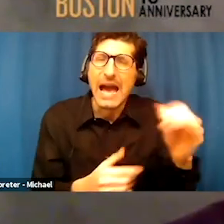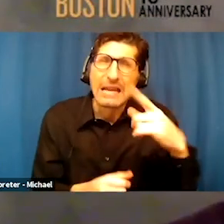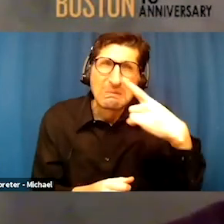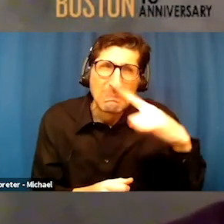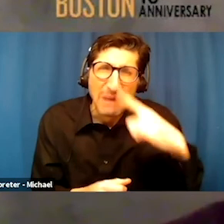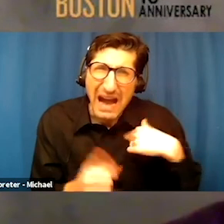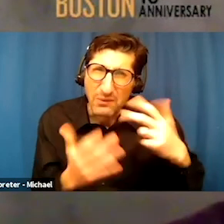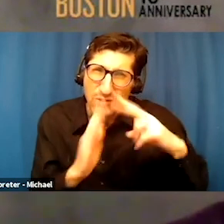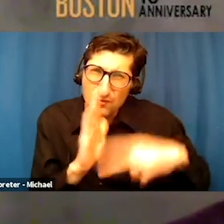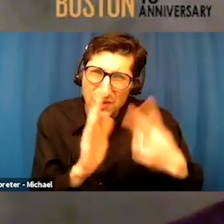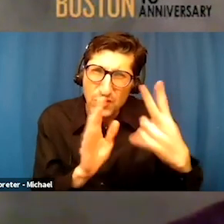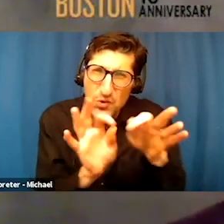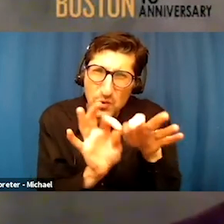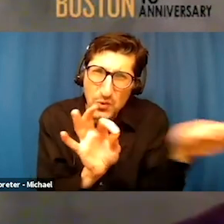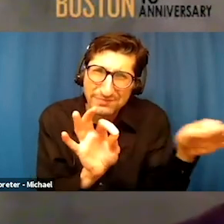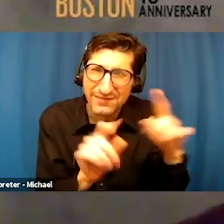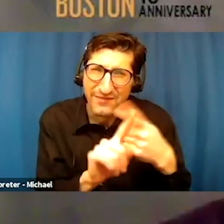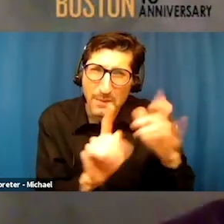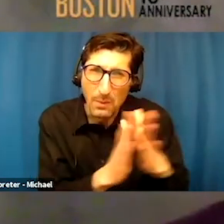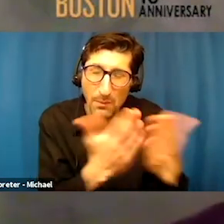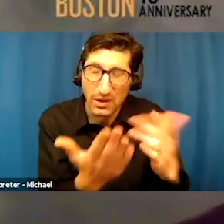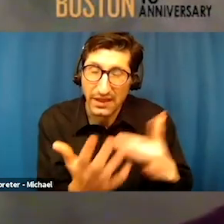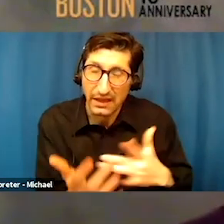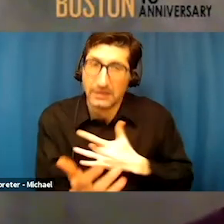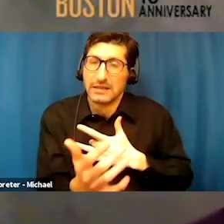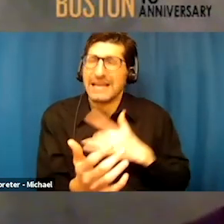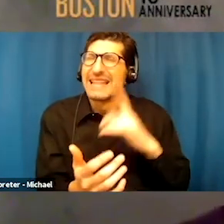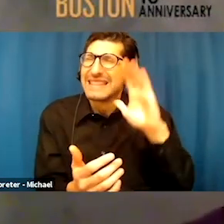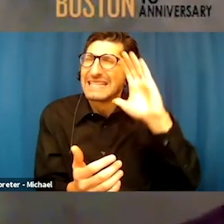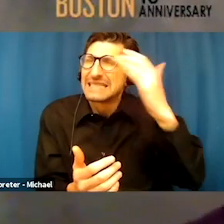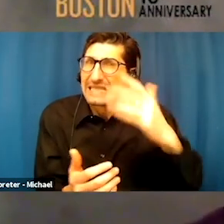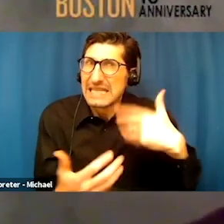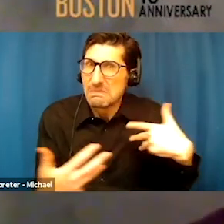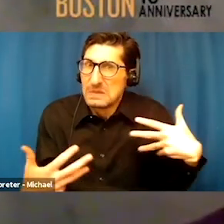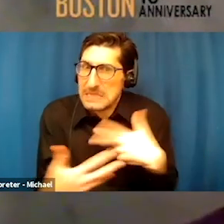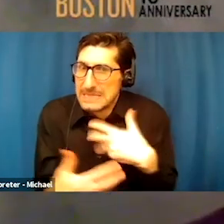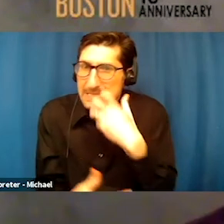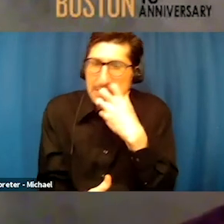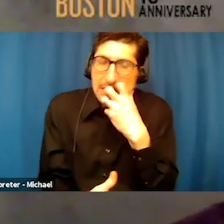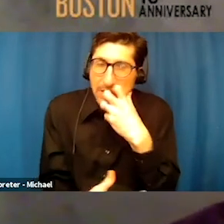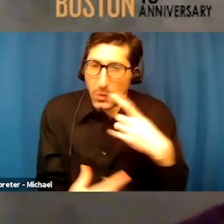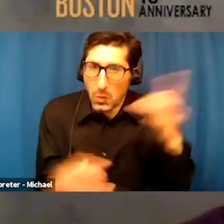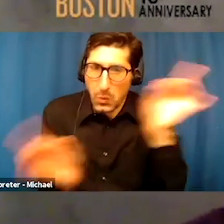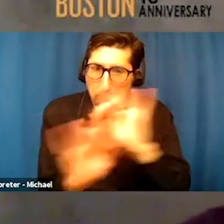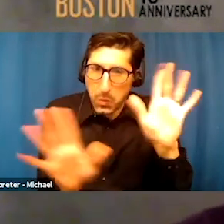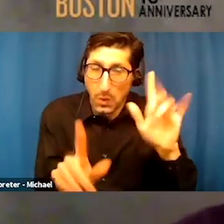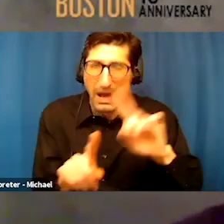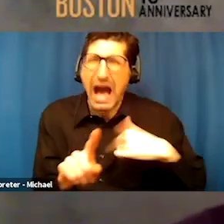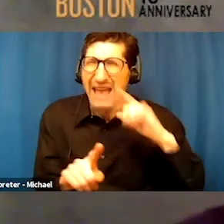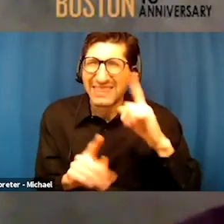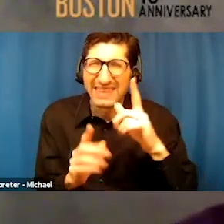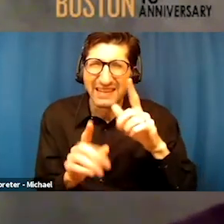two lines from your book that really struck me and they, they sound a bit ominous. They they're in, I think, I believe it's part of the epilogue.